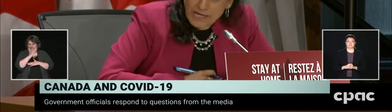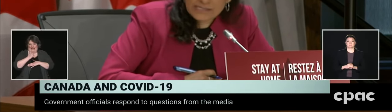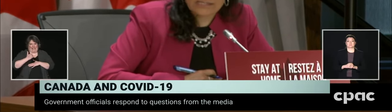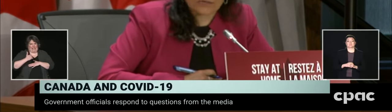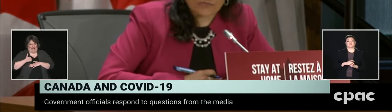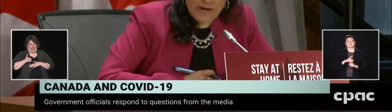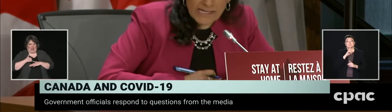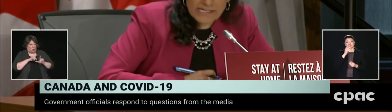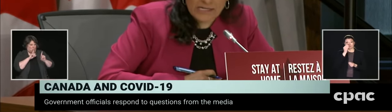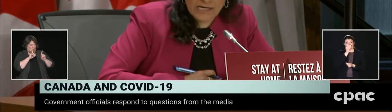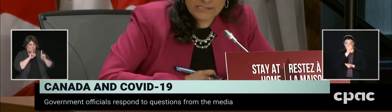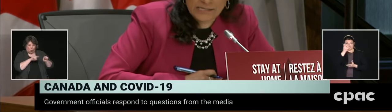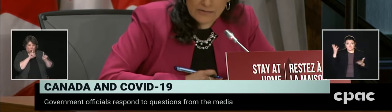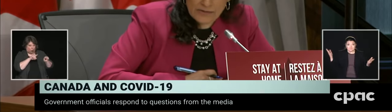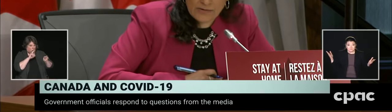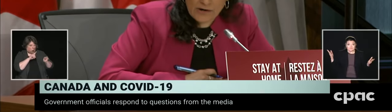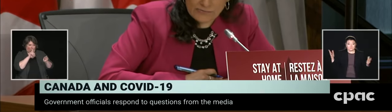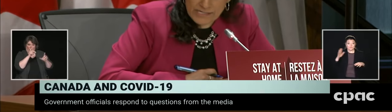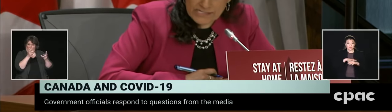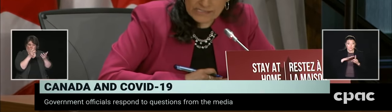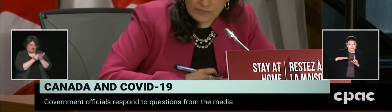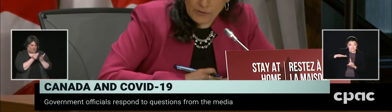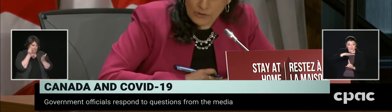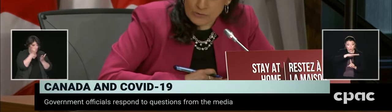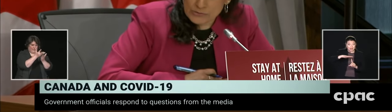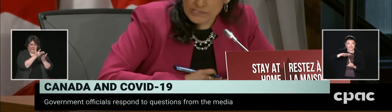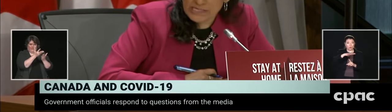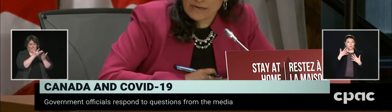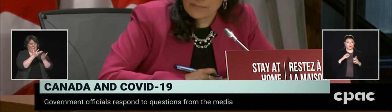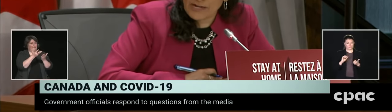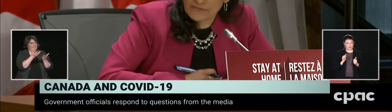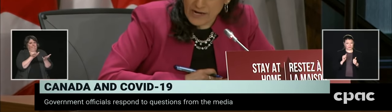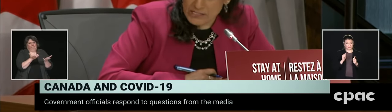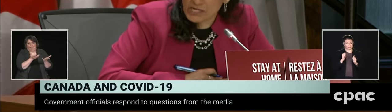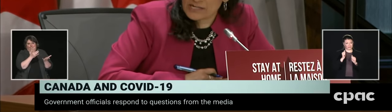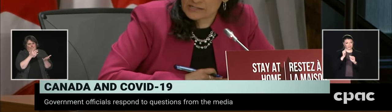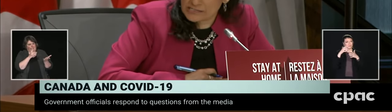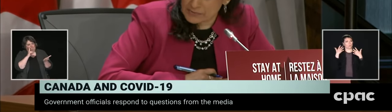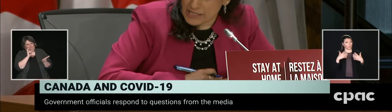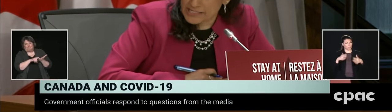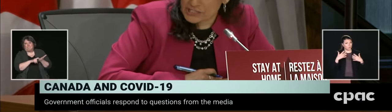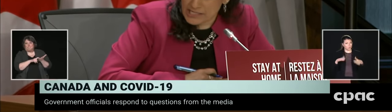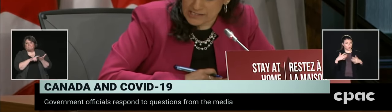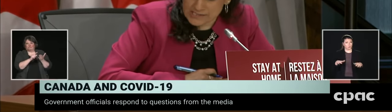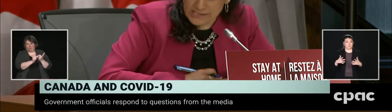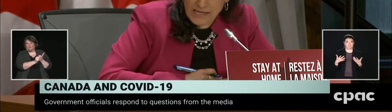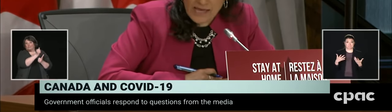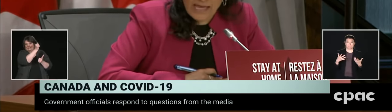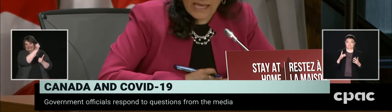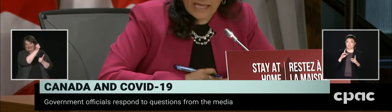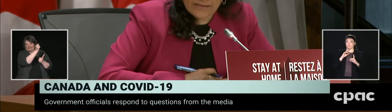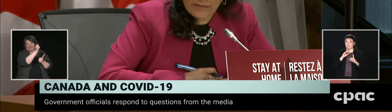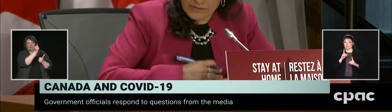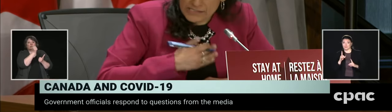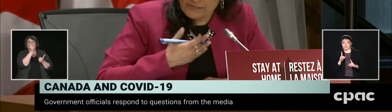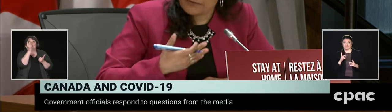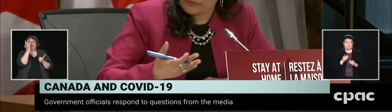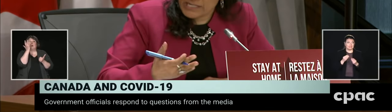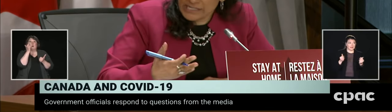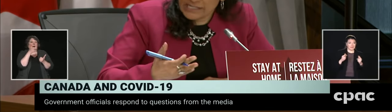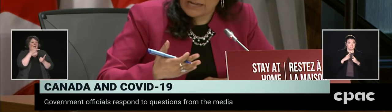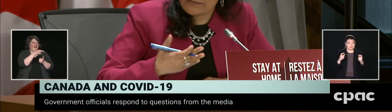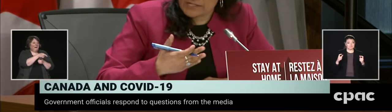we must recognize that there are risks posed by fragile supply chains. And there